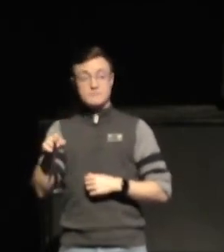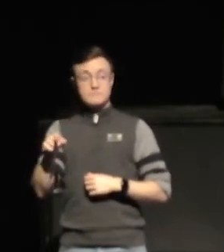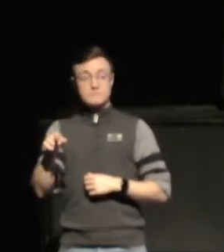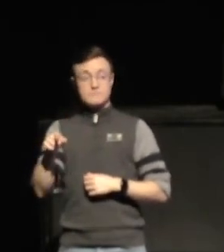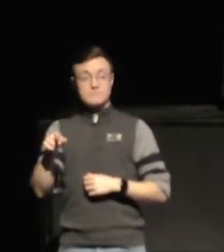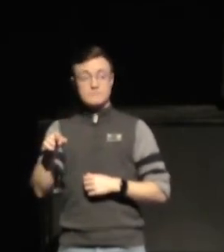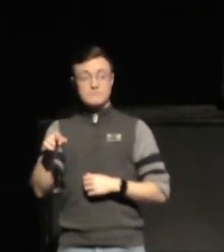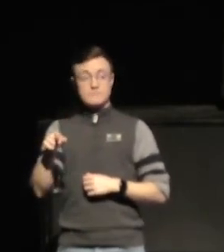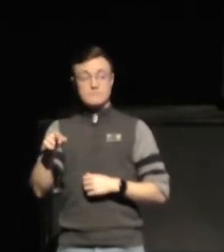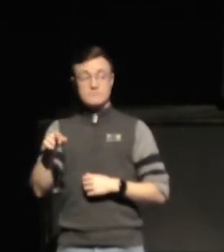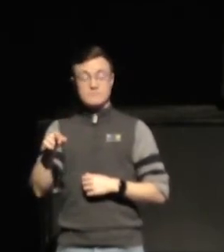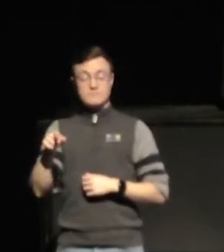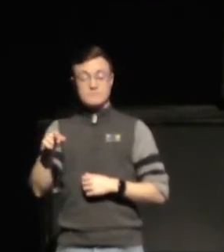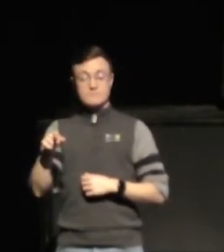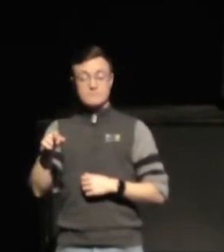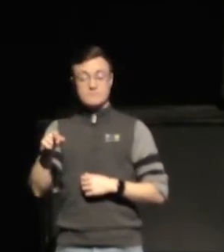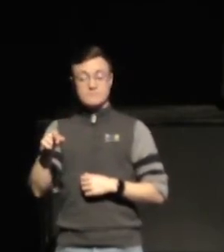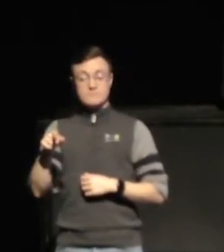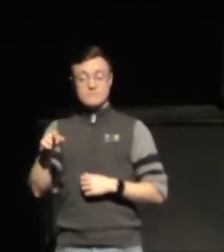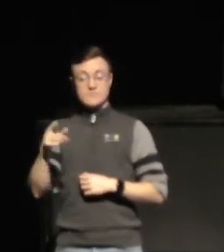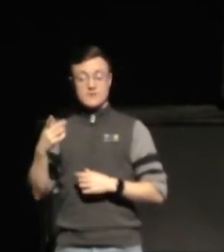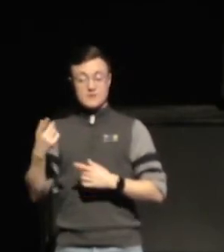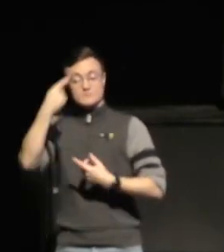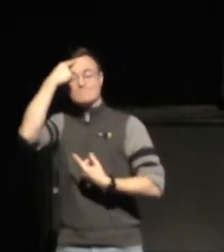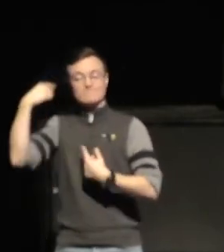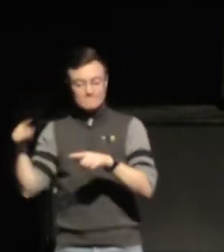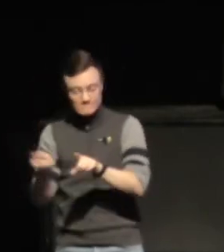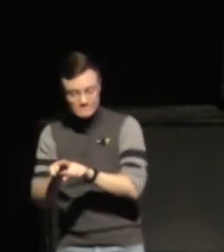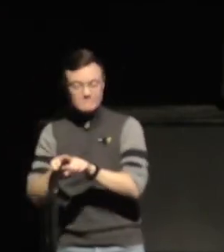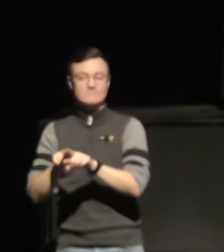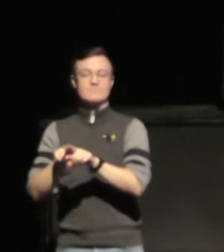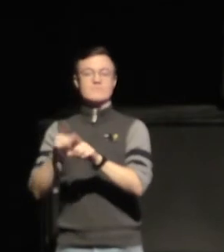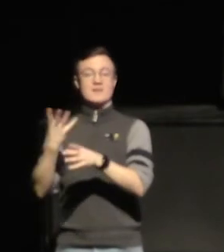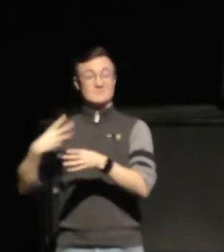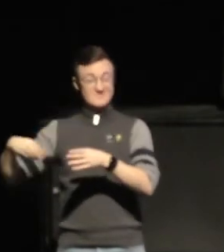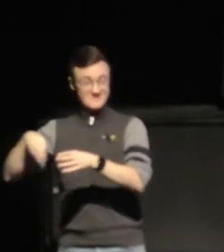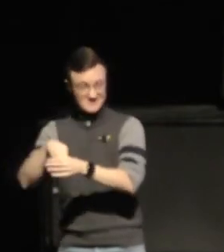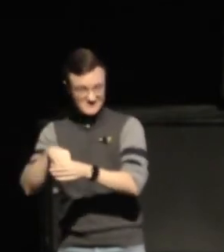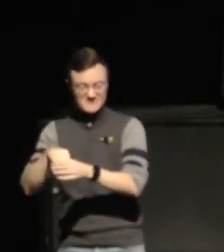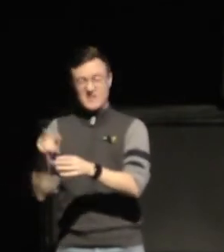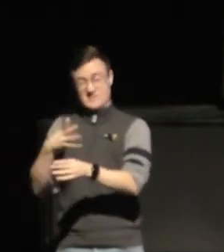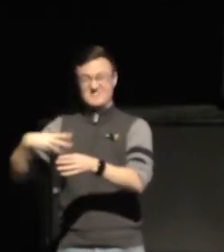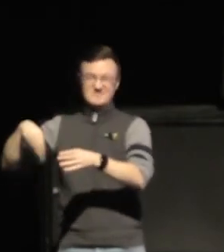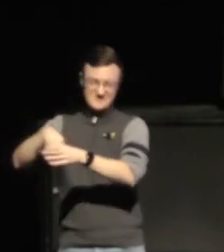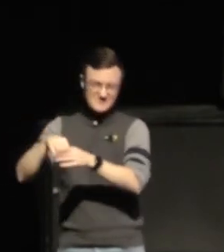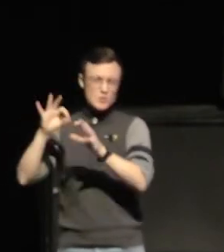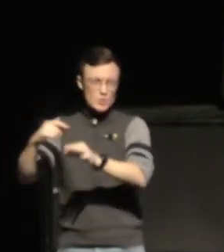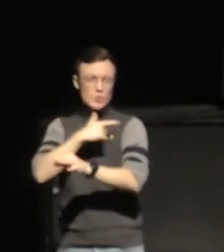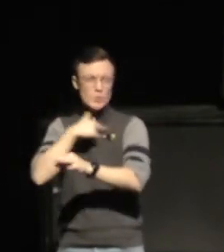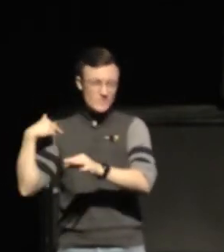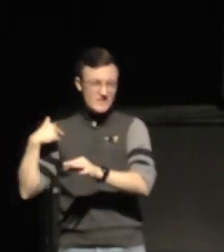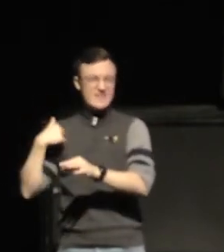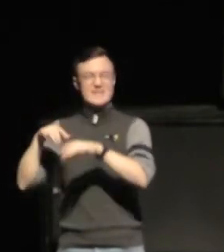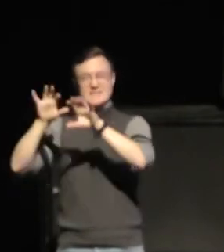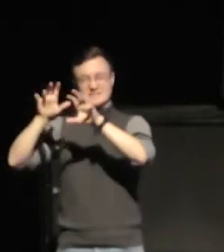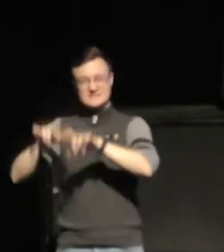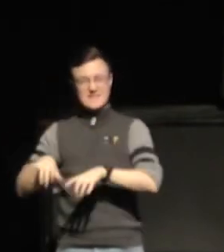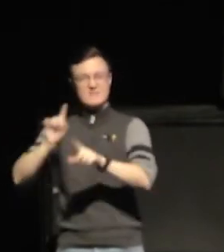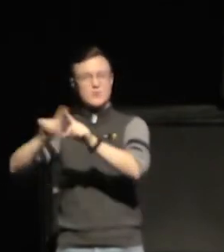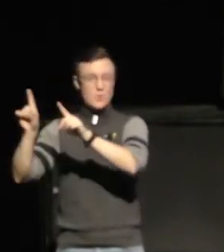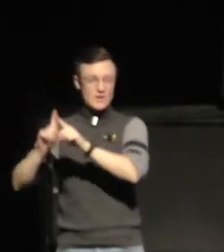participation, free, prior and informed consent. So participation includes participation in the design of